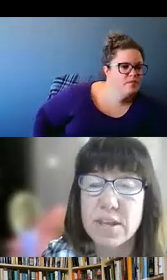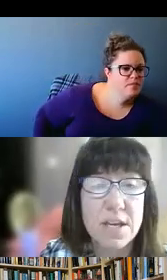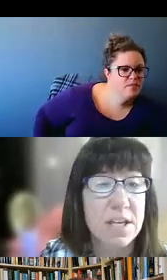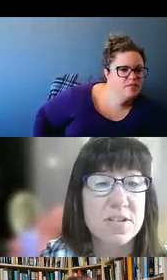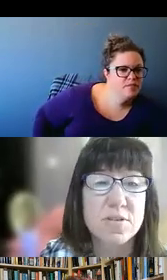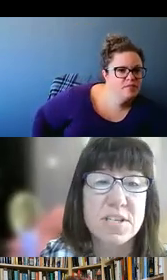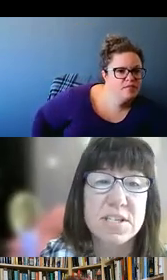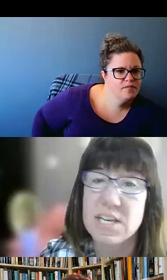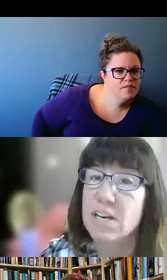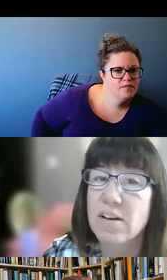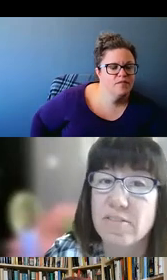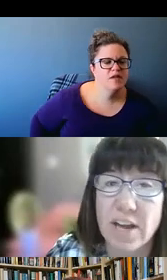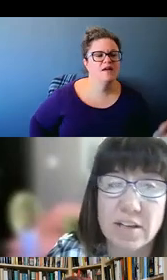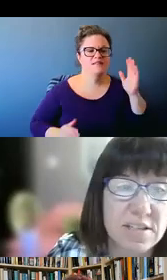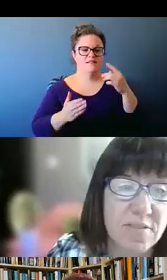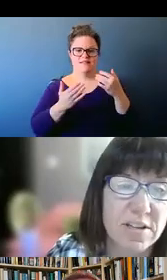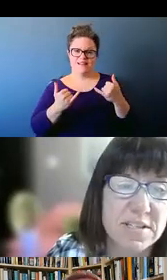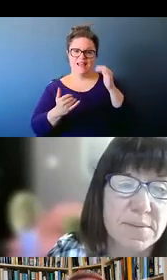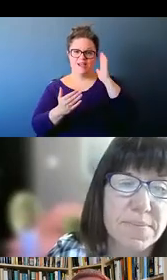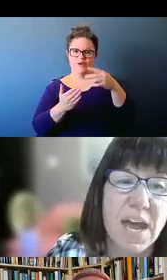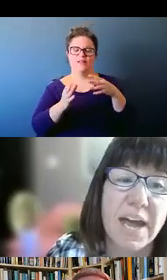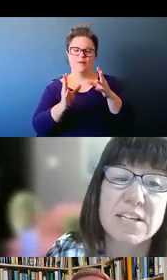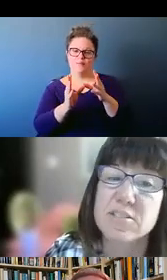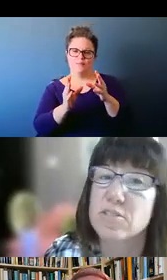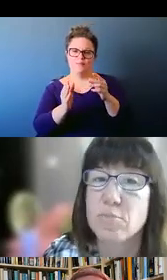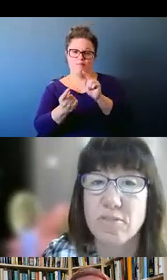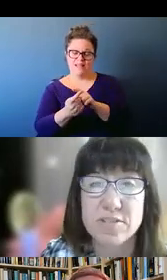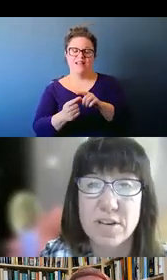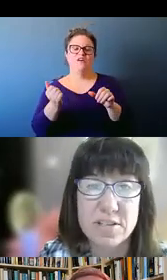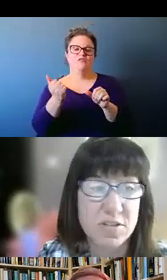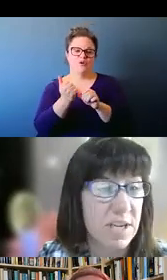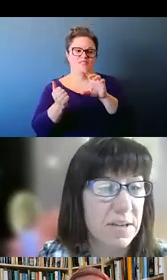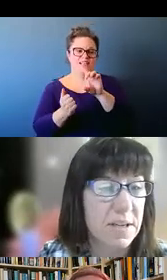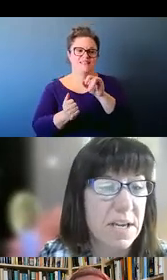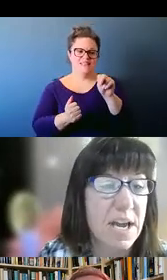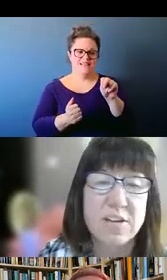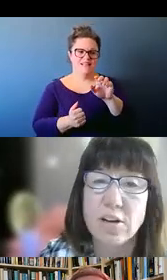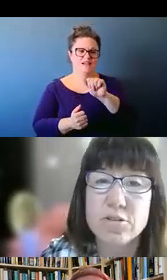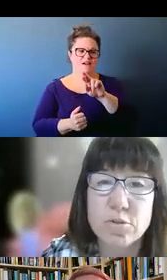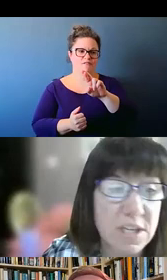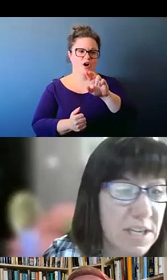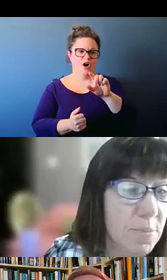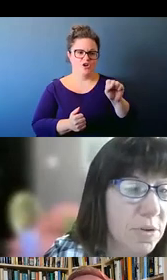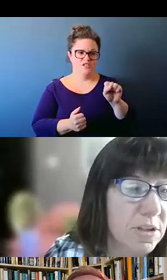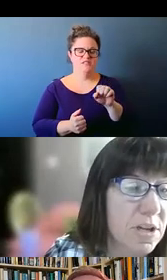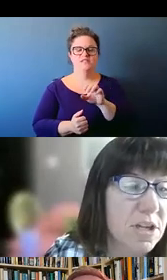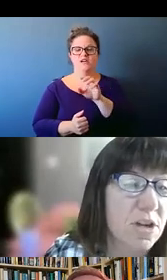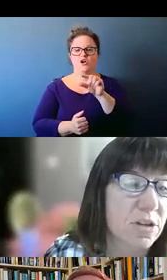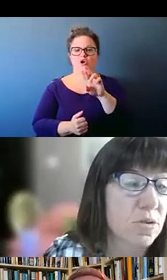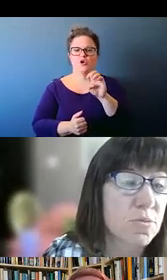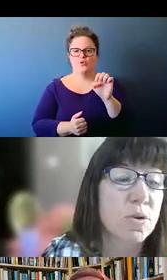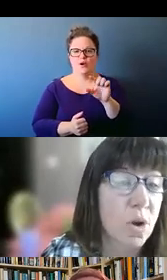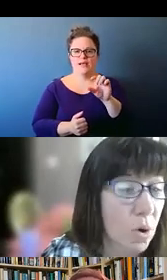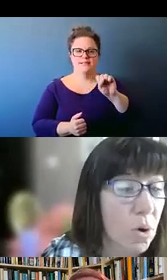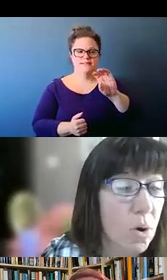Smith, an Associate Dean of the Faculty of Arts and an Associate Professor in History, and Dr. Julia Gamble,